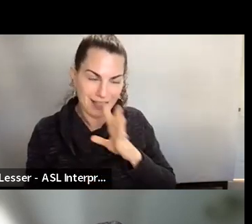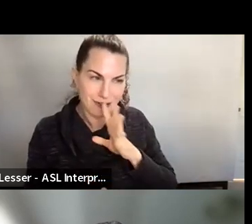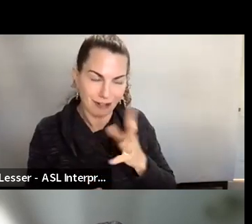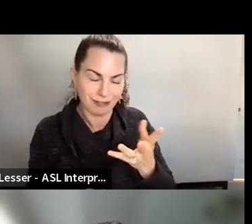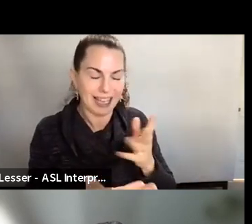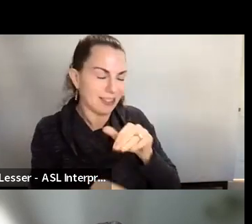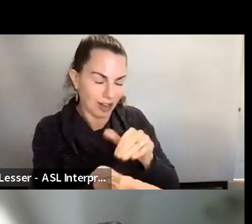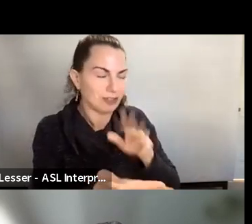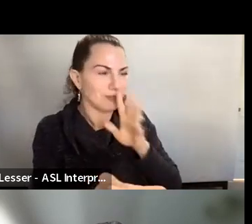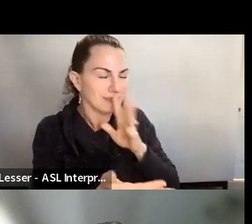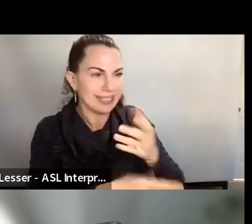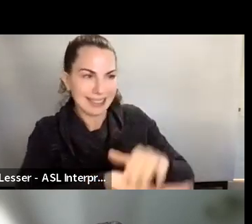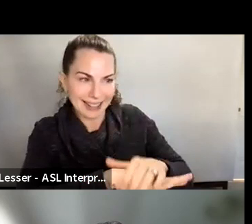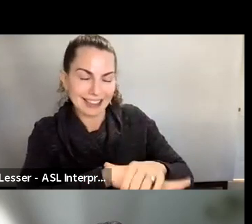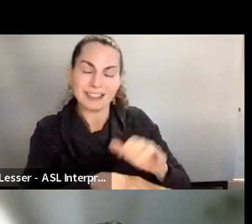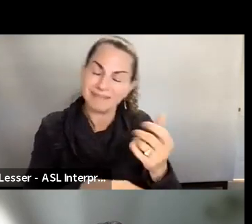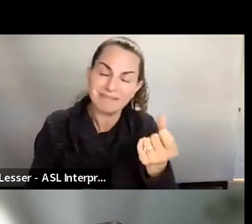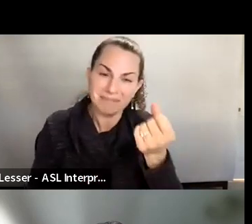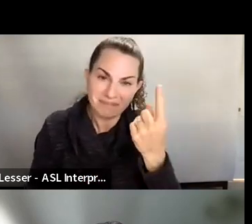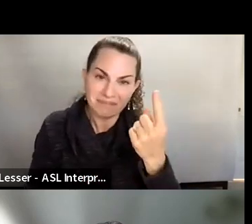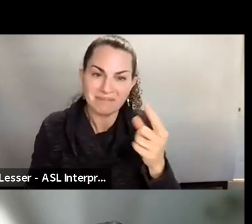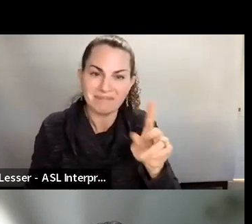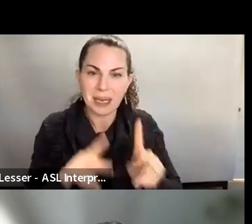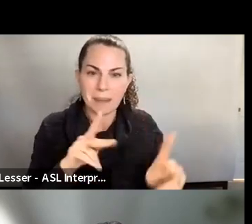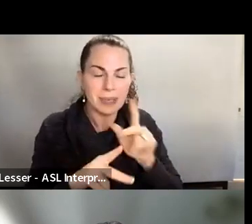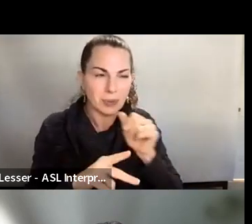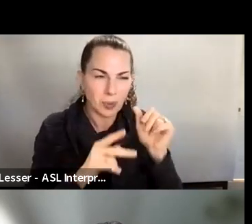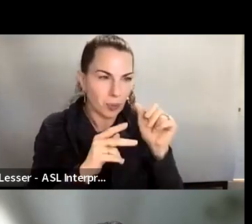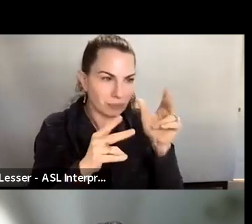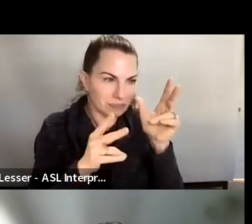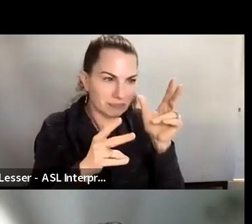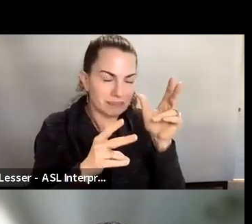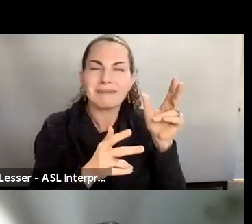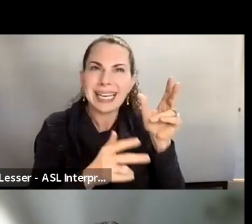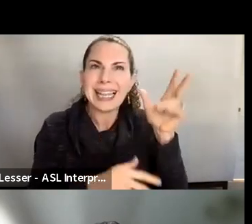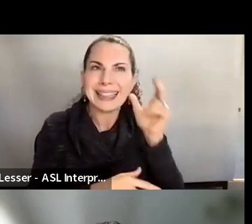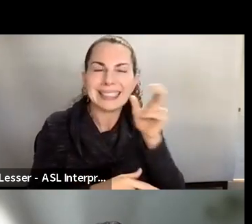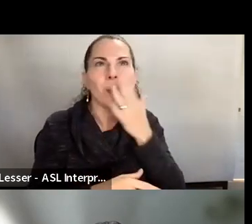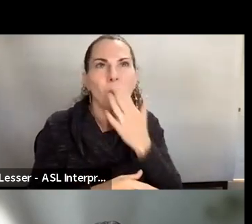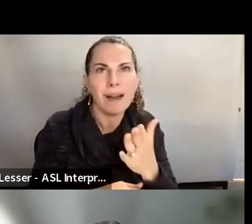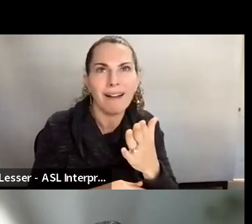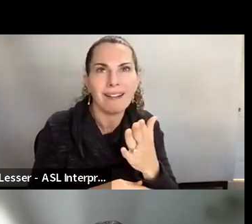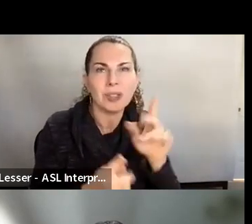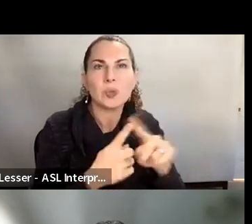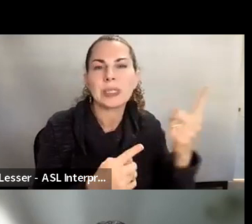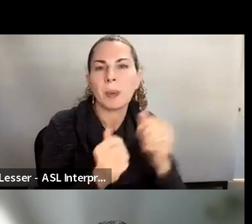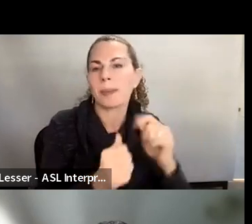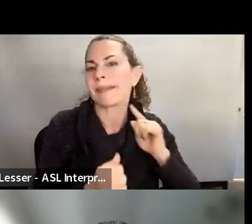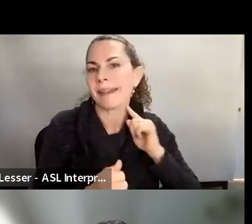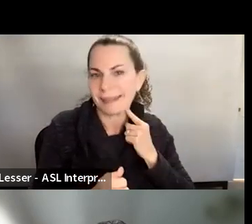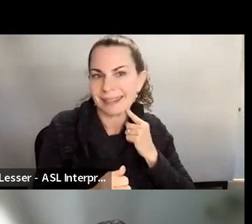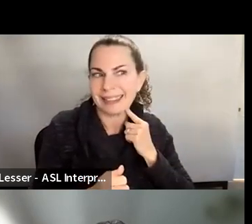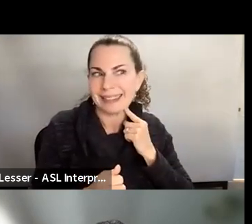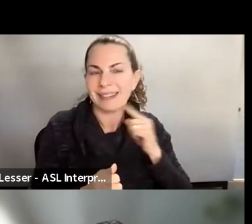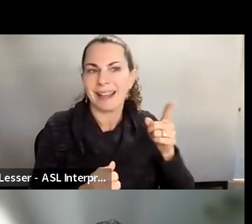that that's a reality, that people don't listen well to people who have accents. And then they get nervous and then they shut down